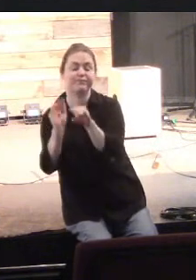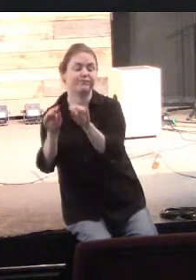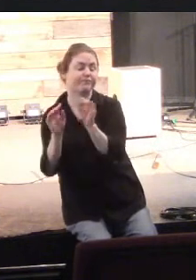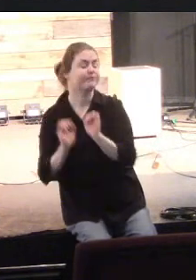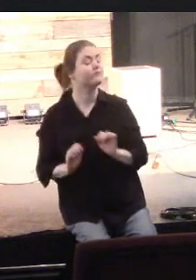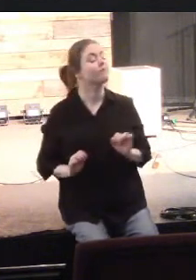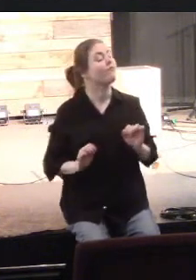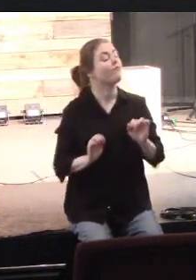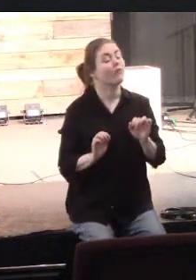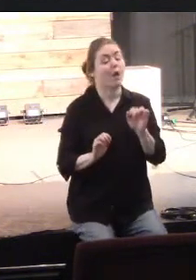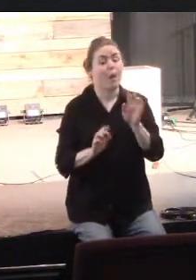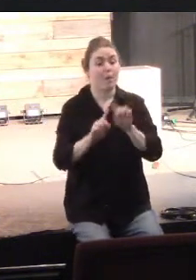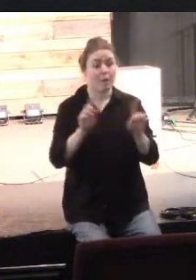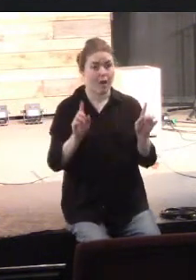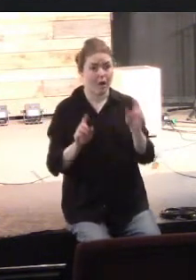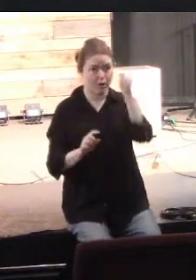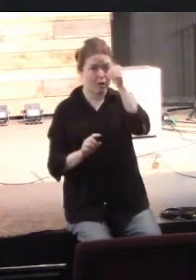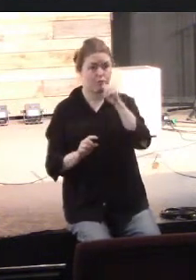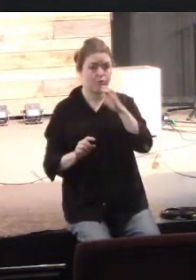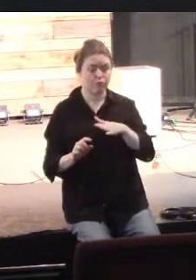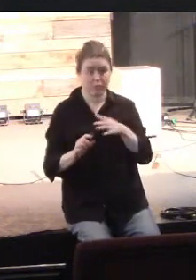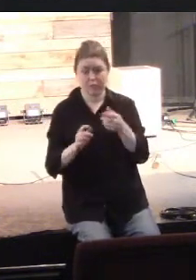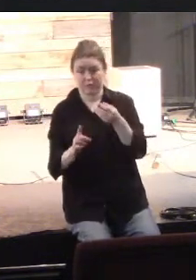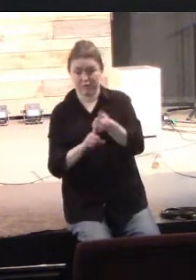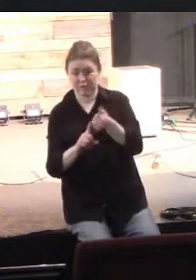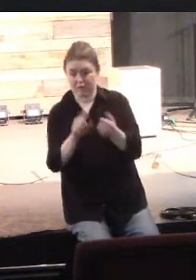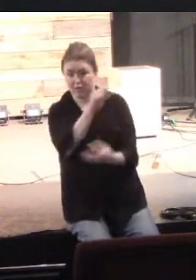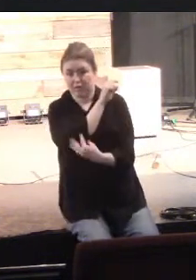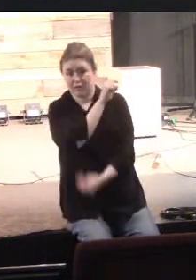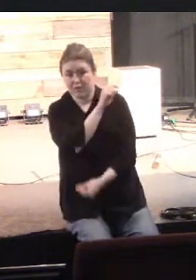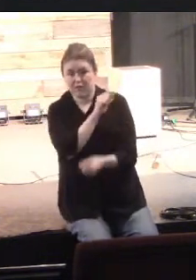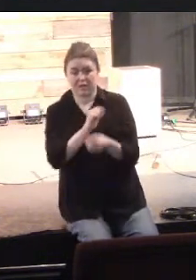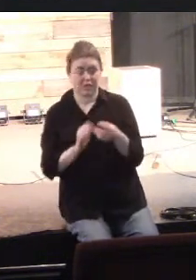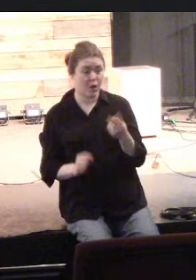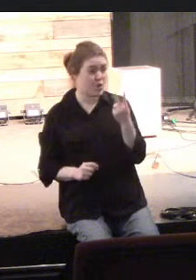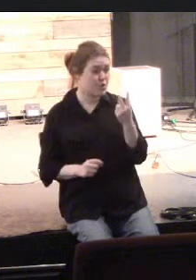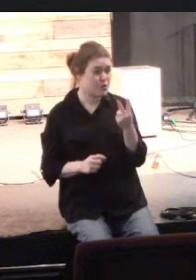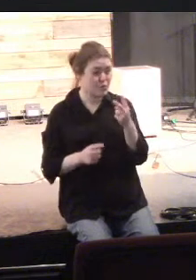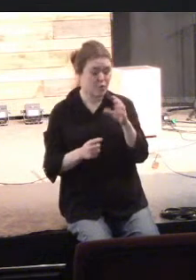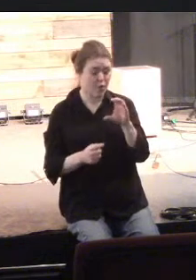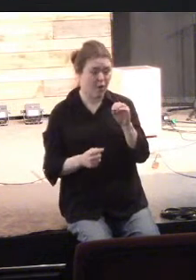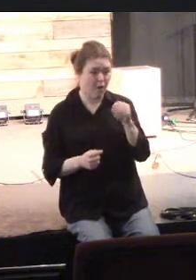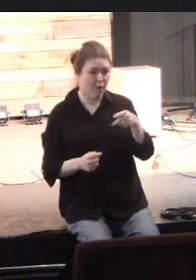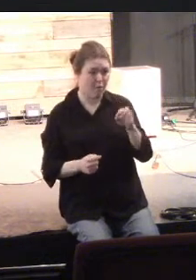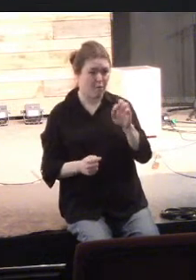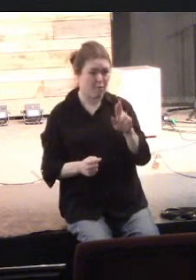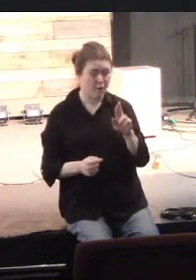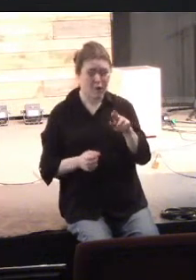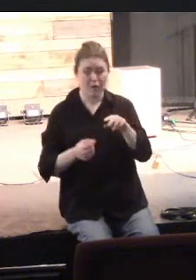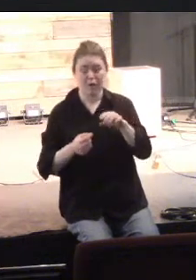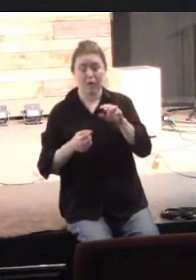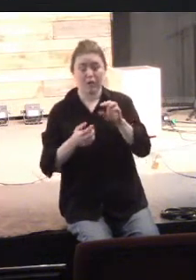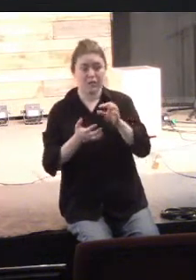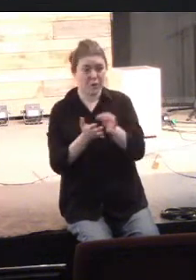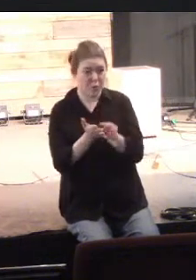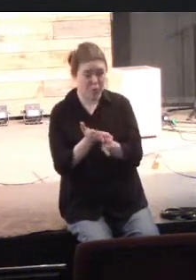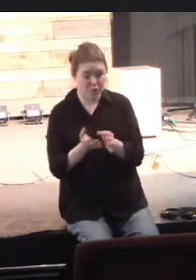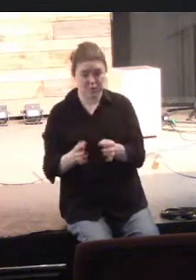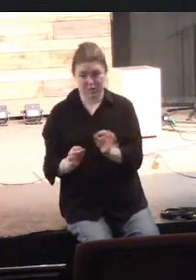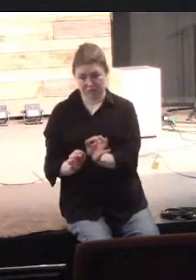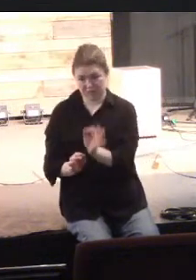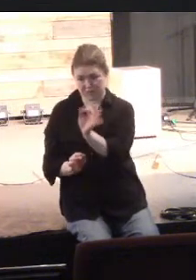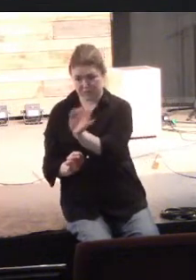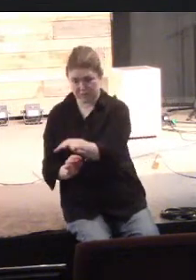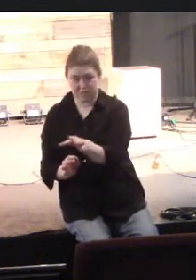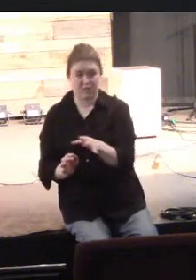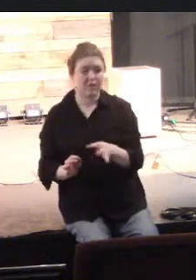small copper coins. Truly, I tell you, he said, this poor widow has put more than all the others. All these